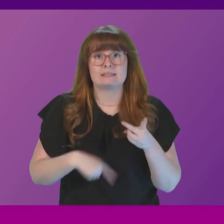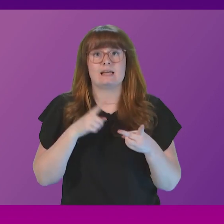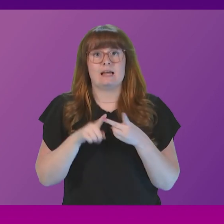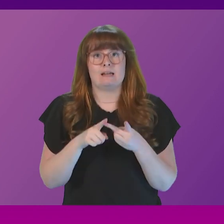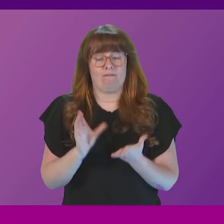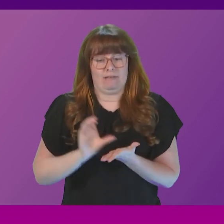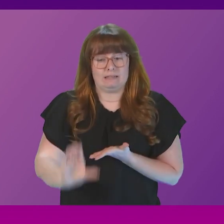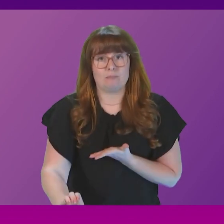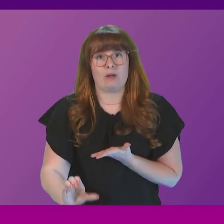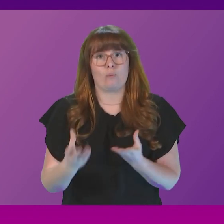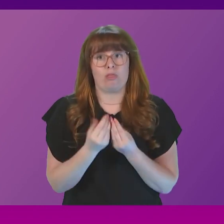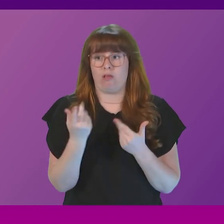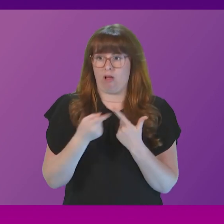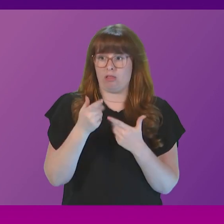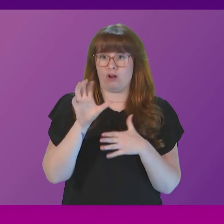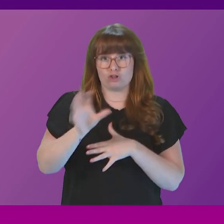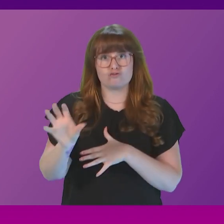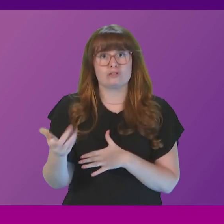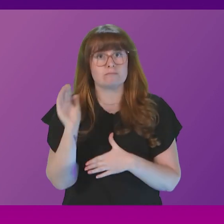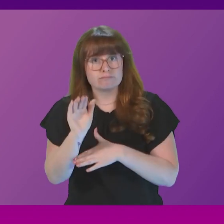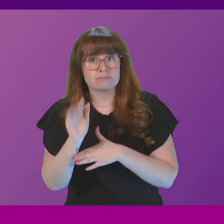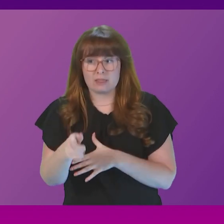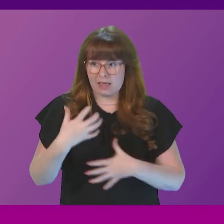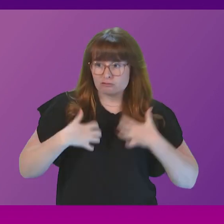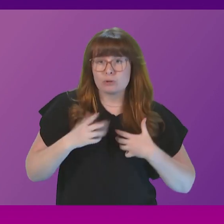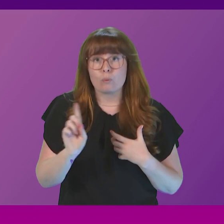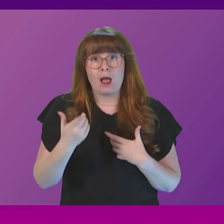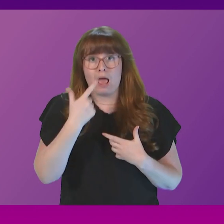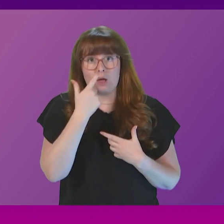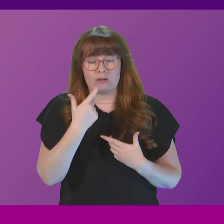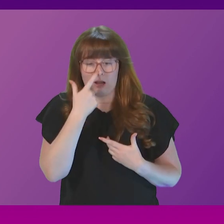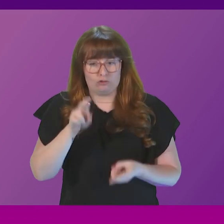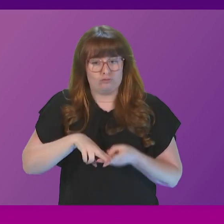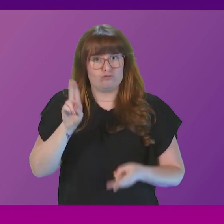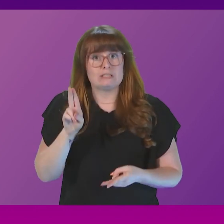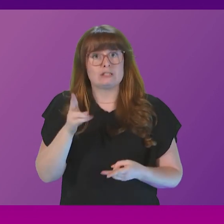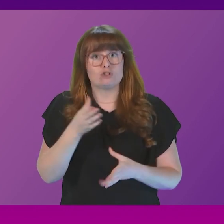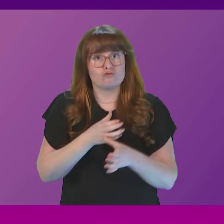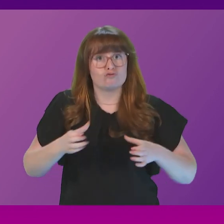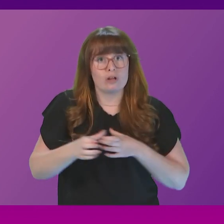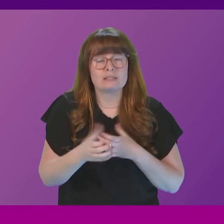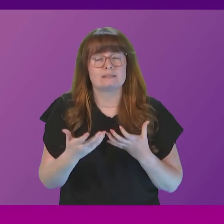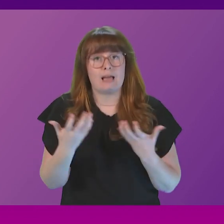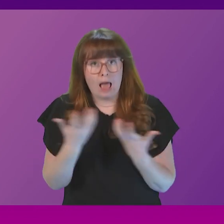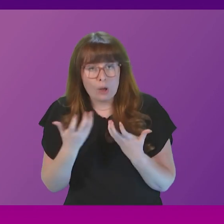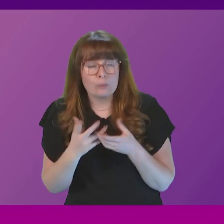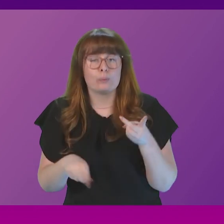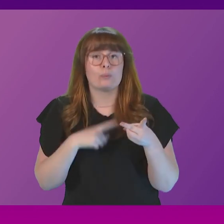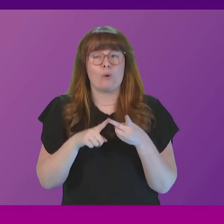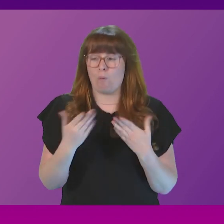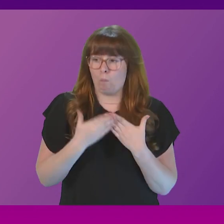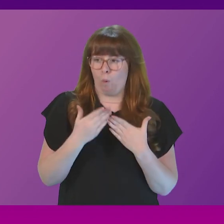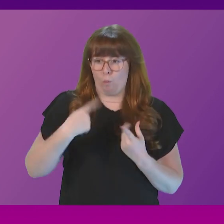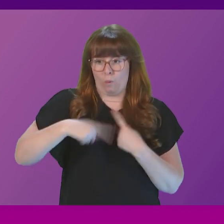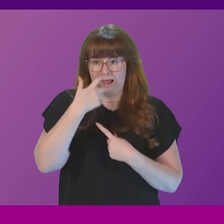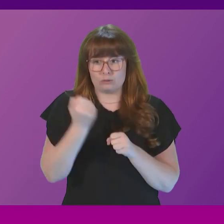investment with foreign partners. They're interested in how we can increase trade and investment. They're interested in what more we can do